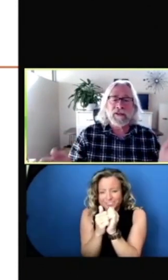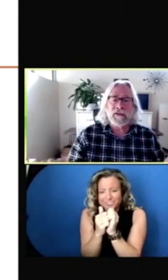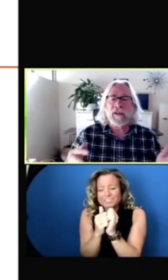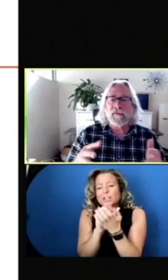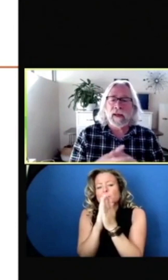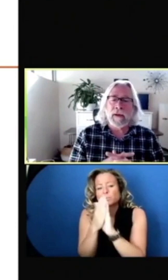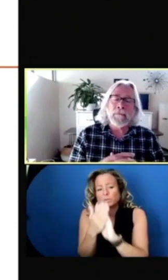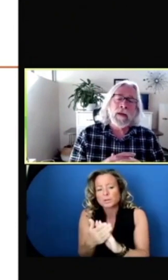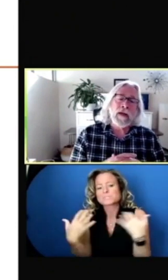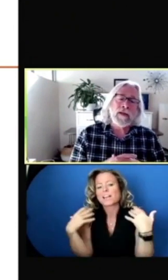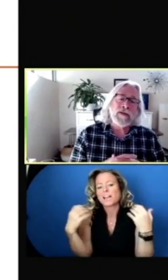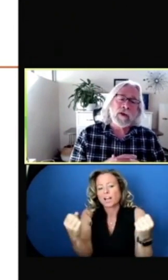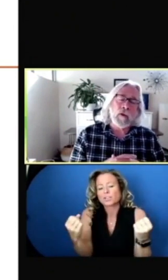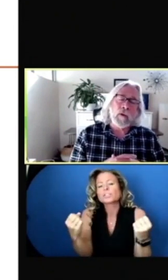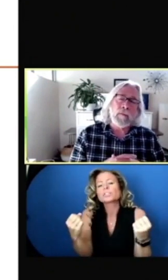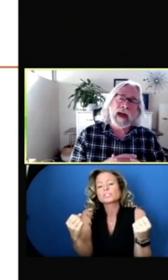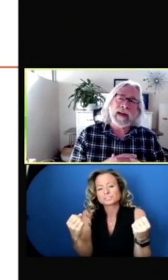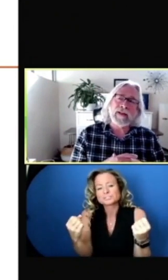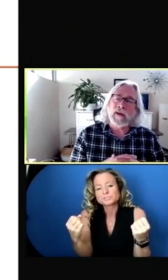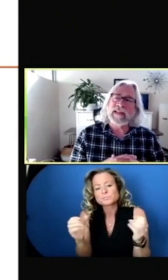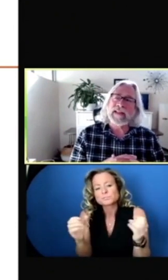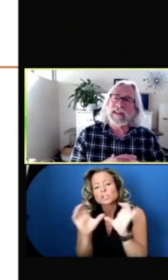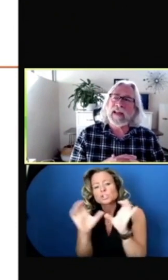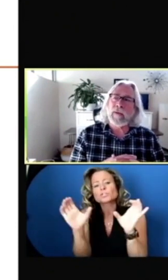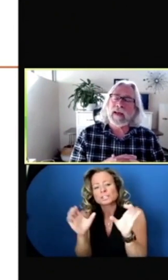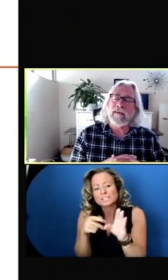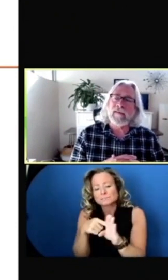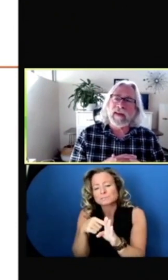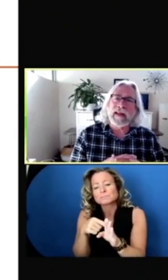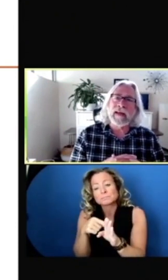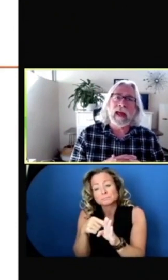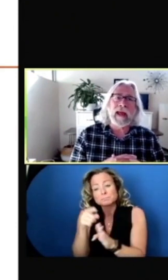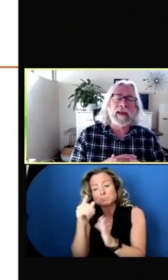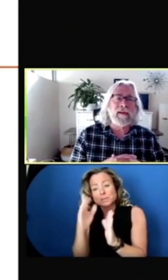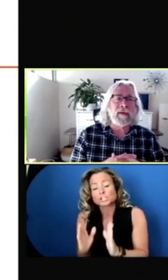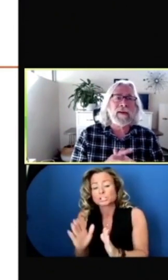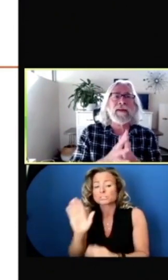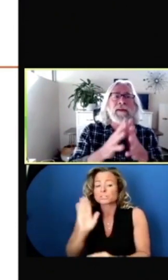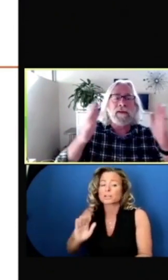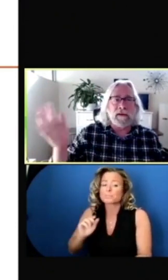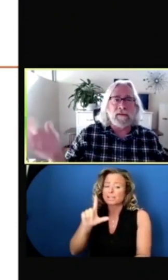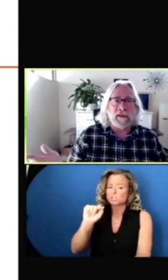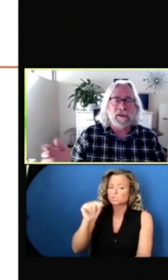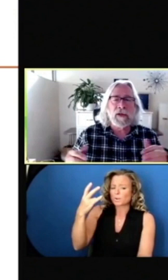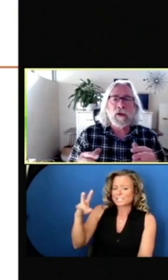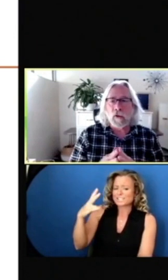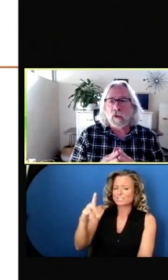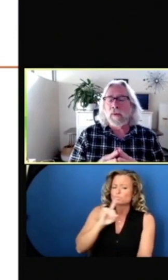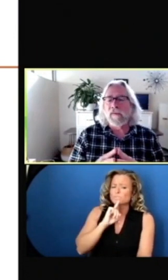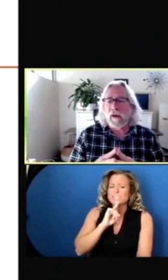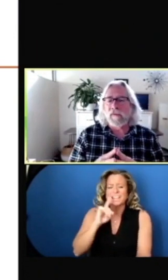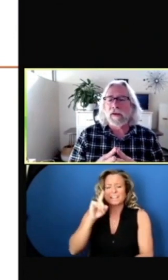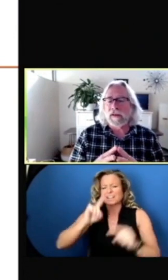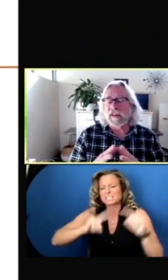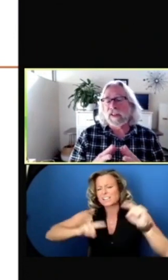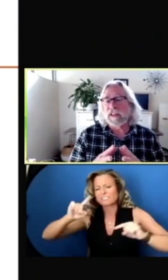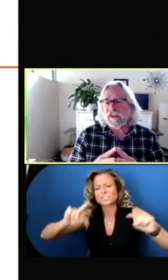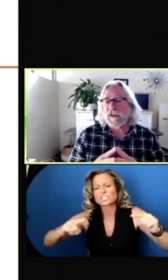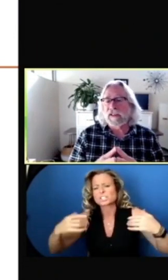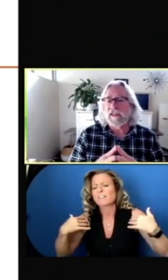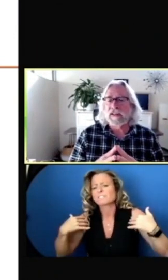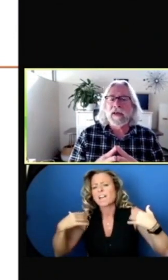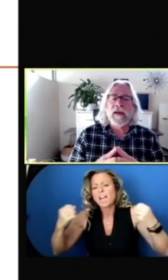Specialist Certificate. So back in 2016, we convened a very diverse group of health